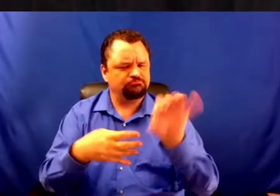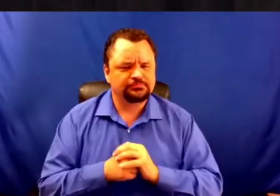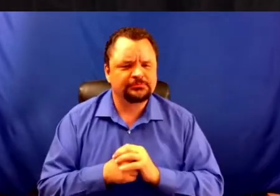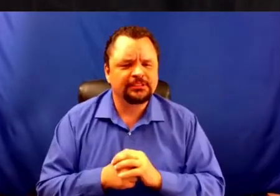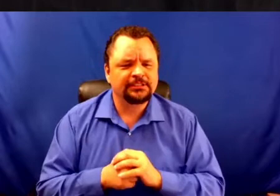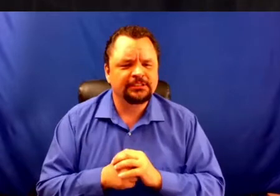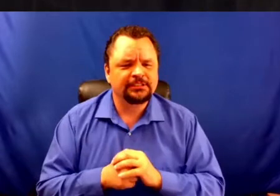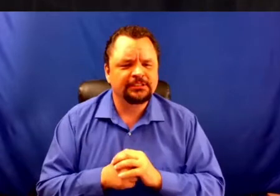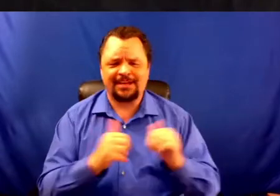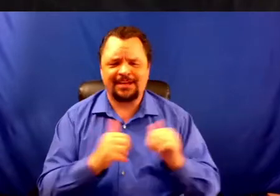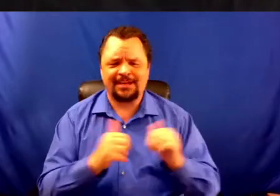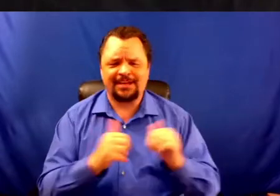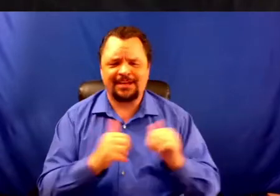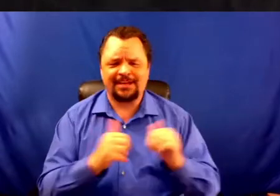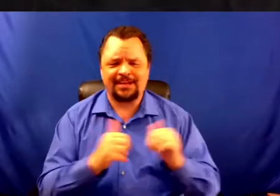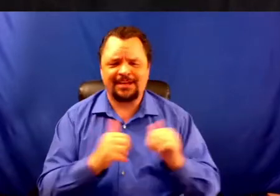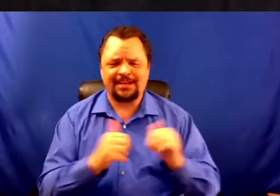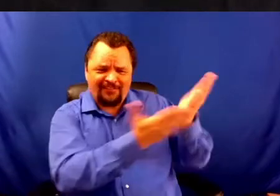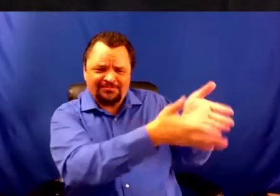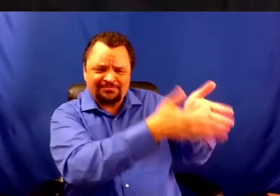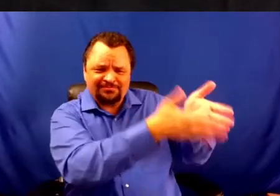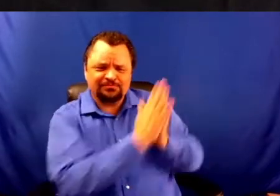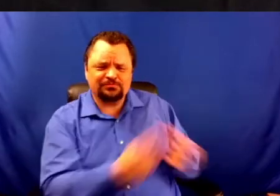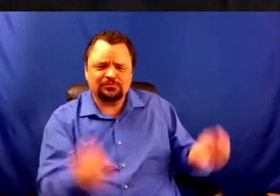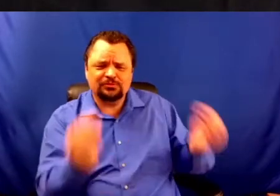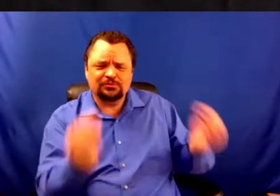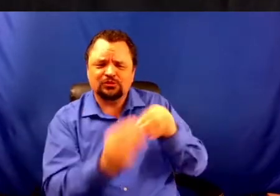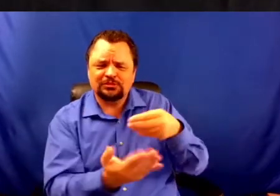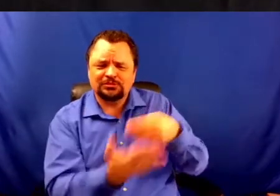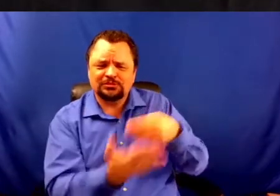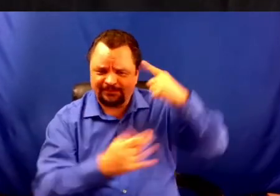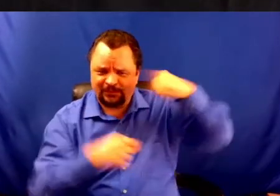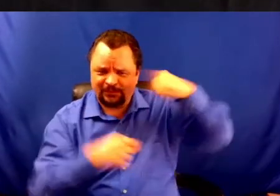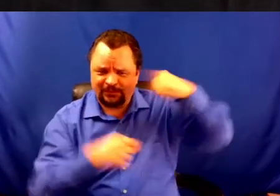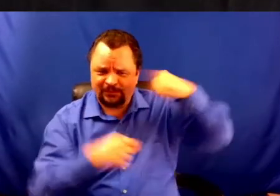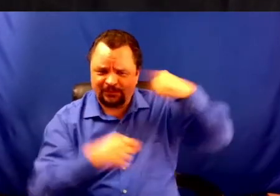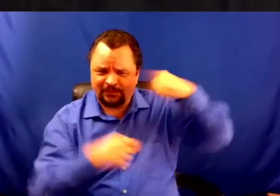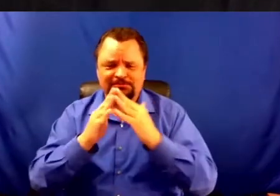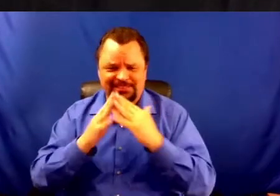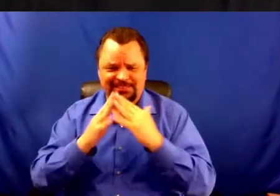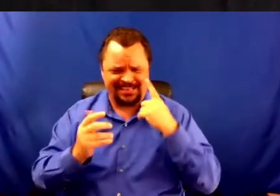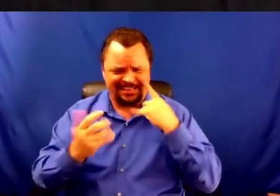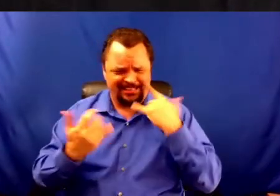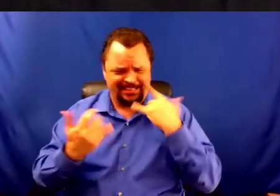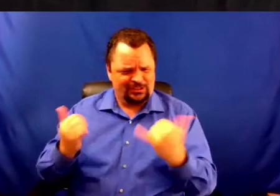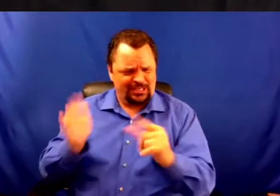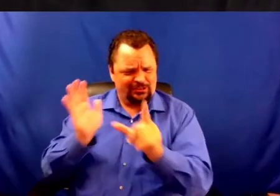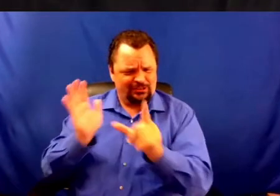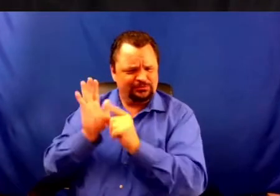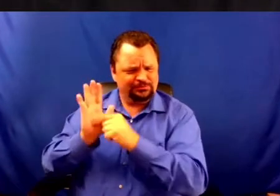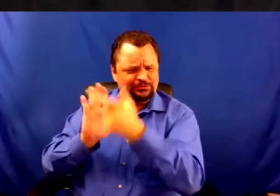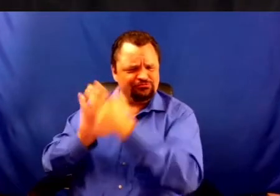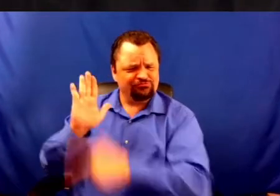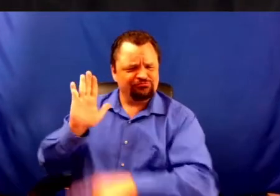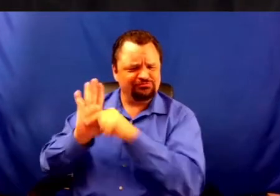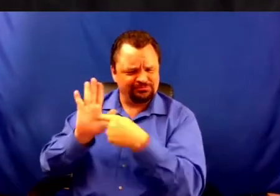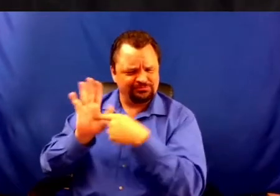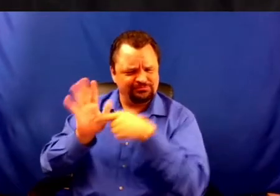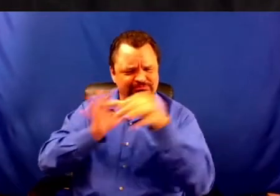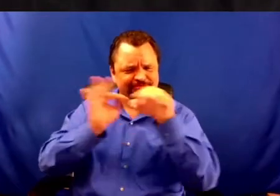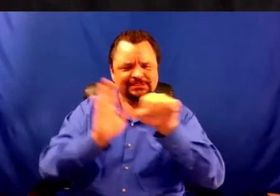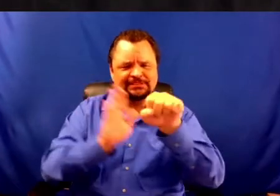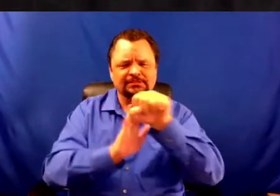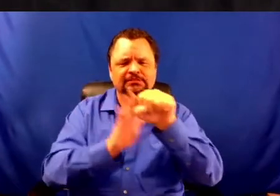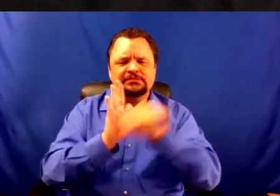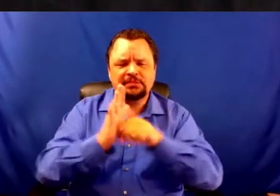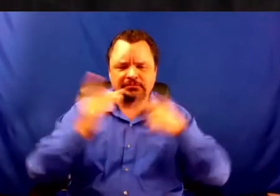thank you. So I think it was in the paper today, talking about the state settlement of the opioid crisis